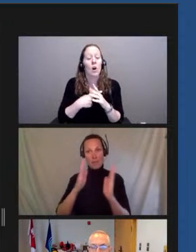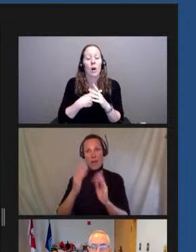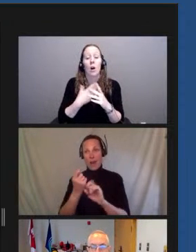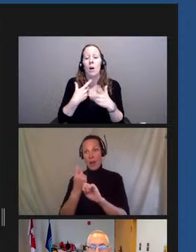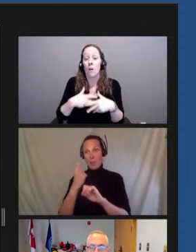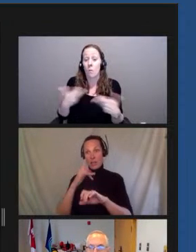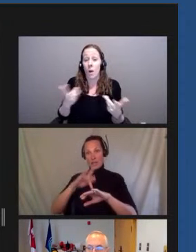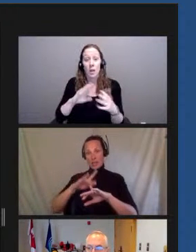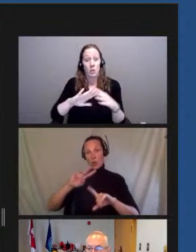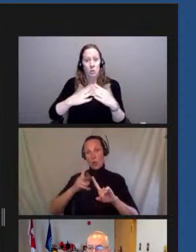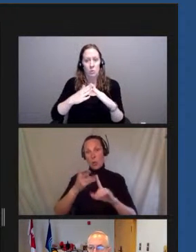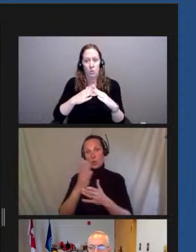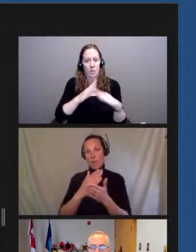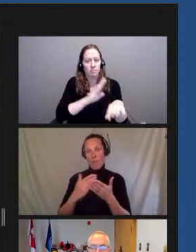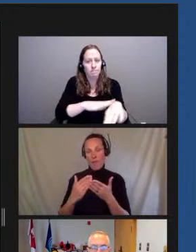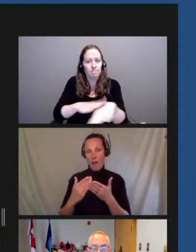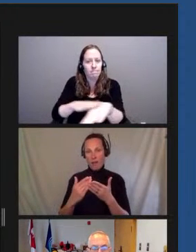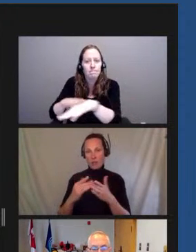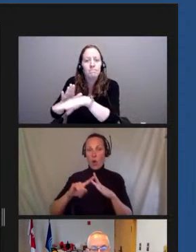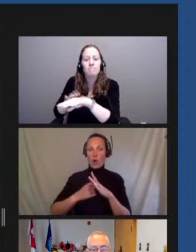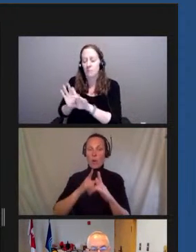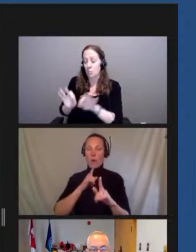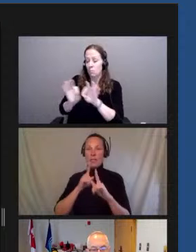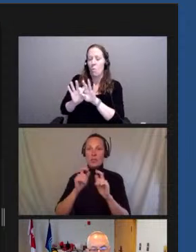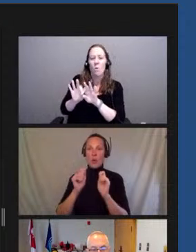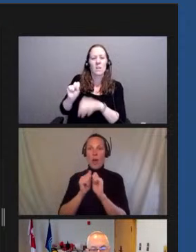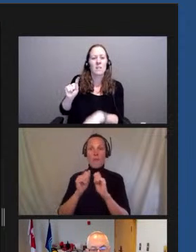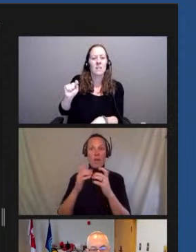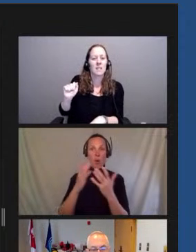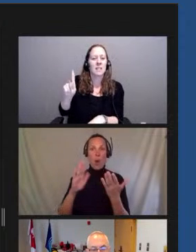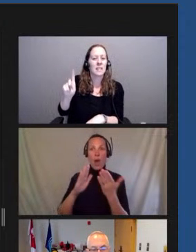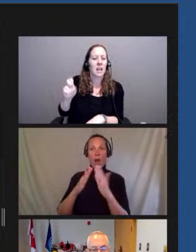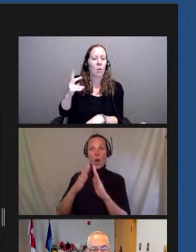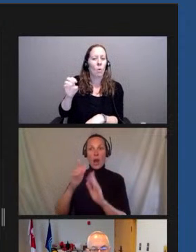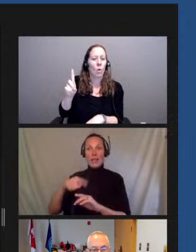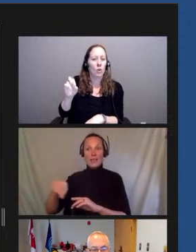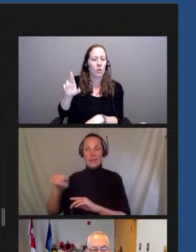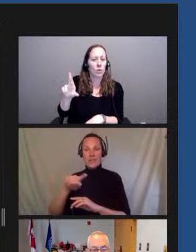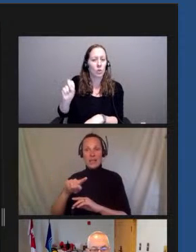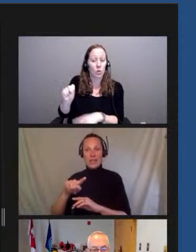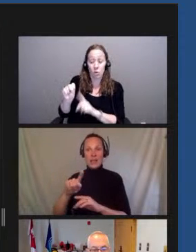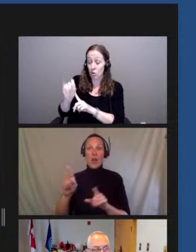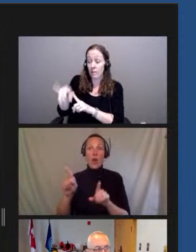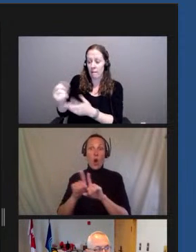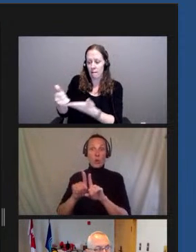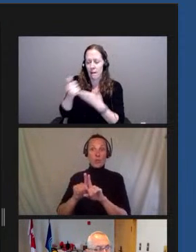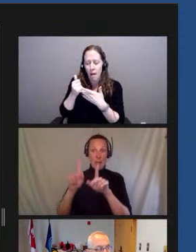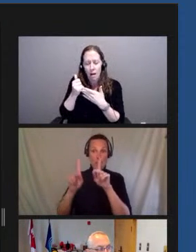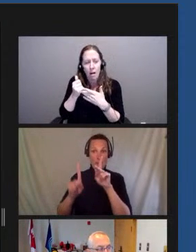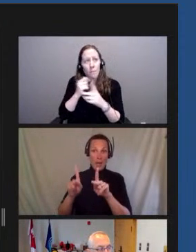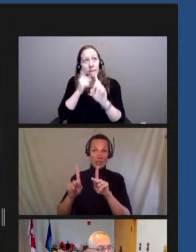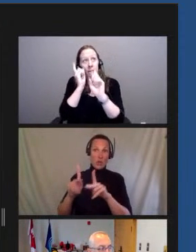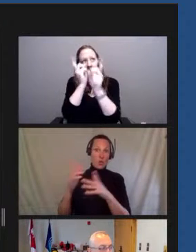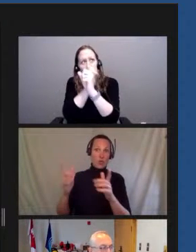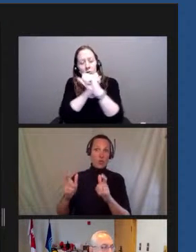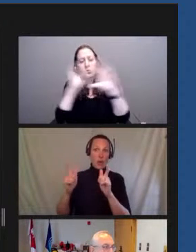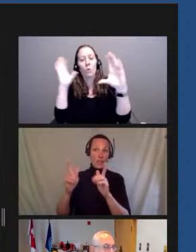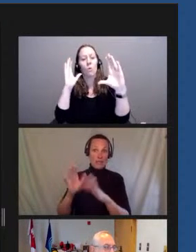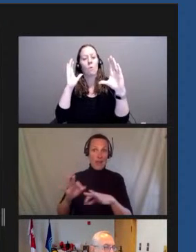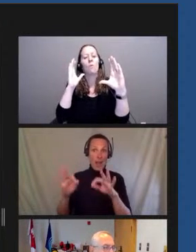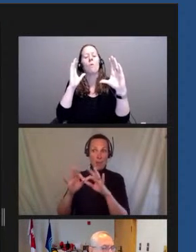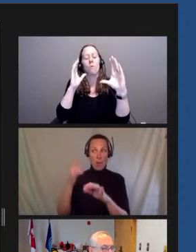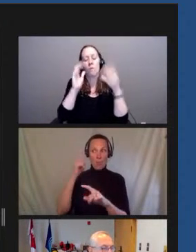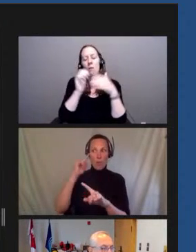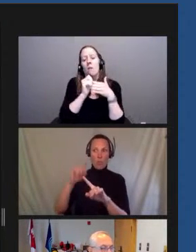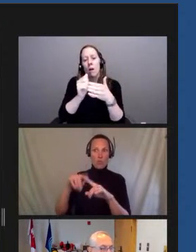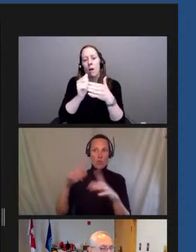with the community and our key stakeholders to help inform the development of the proposed vision, goals, and guiding principles that will